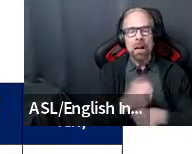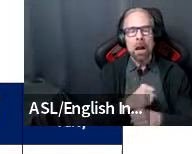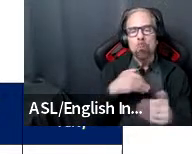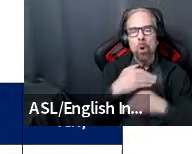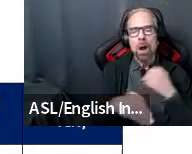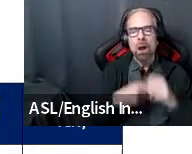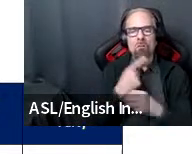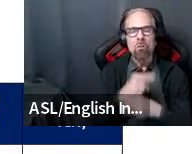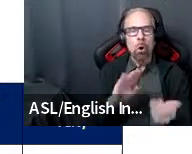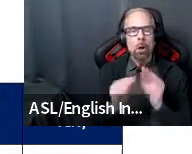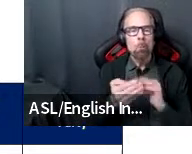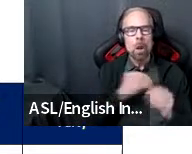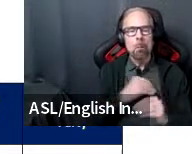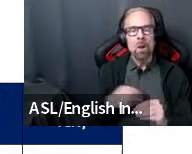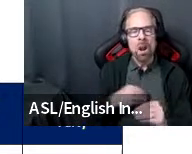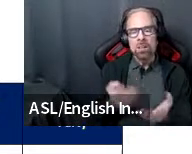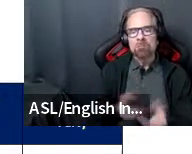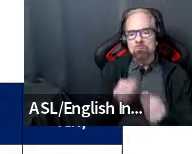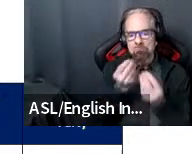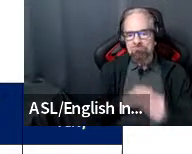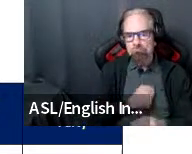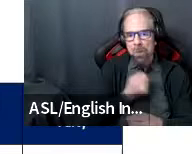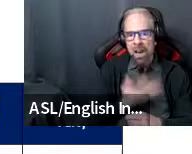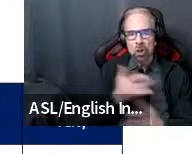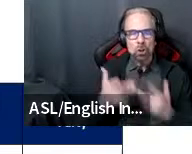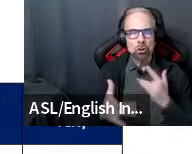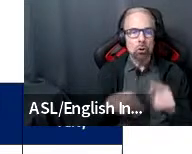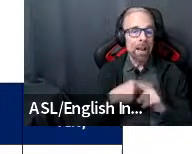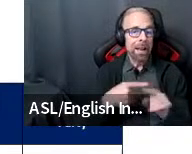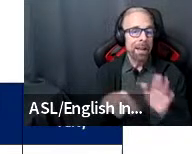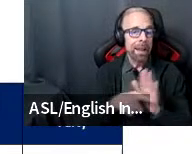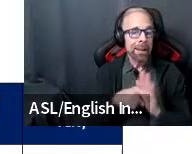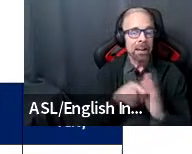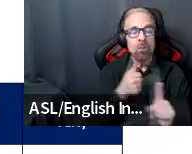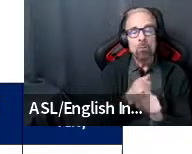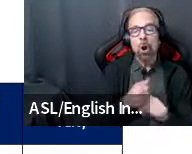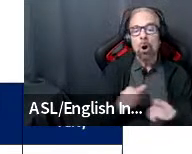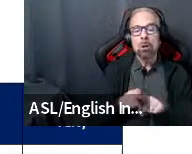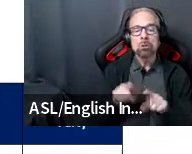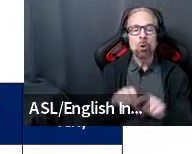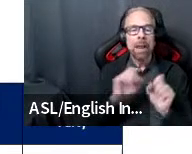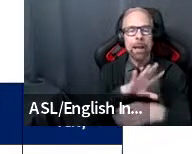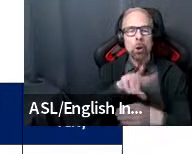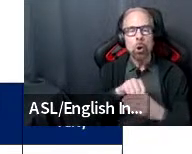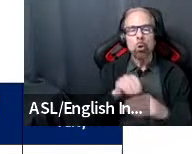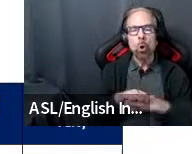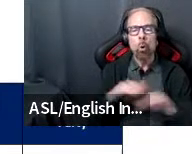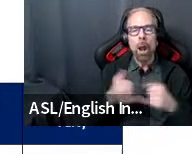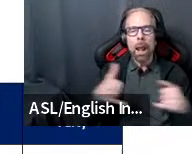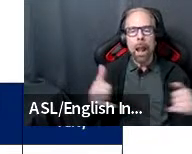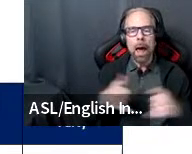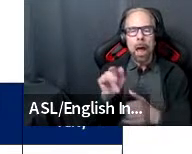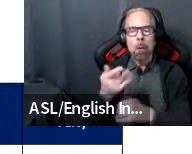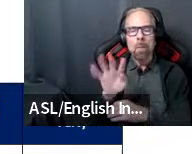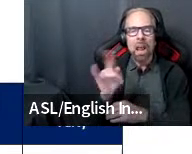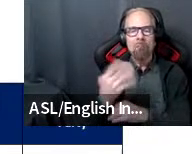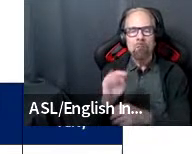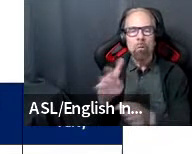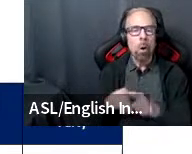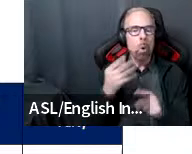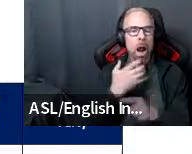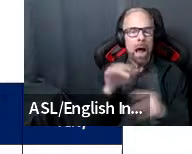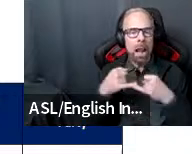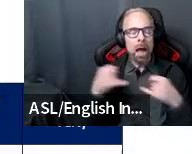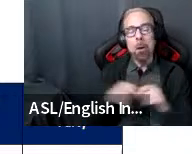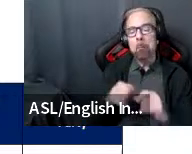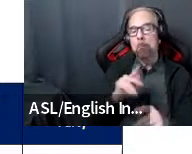members to voice concerns and report negative impacts, potentially including an online platform and/or hotline where members can report